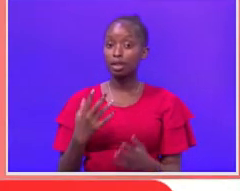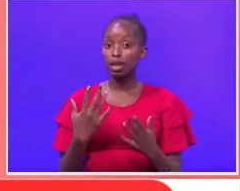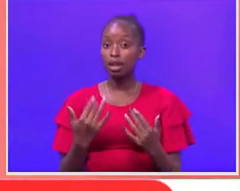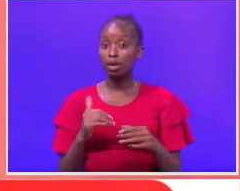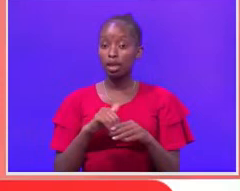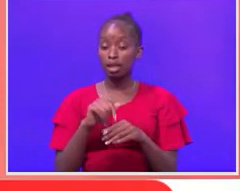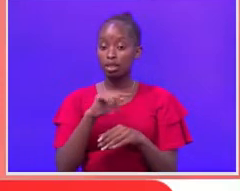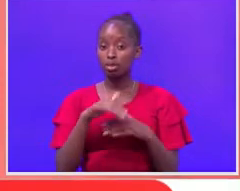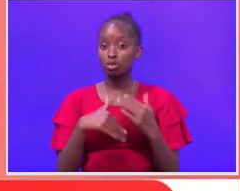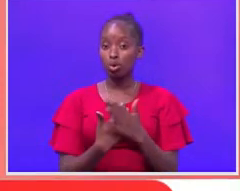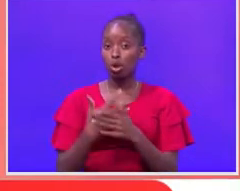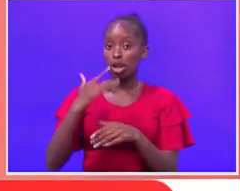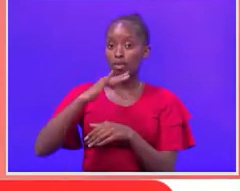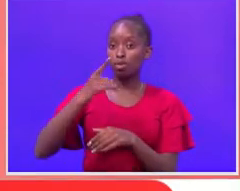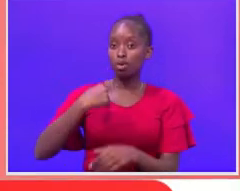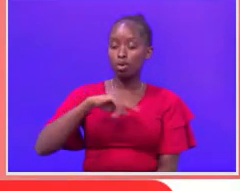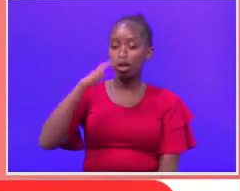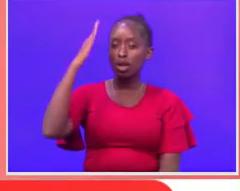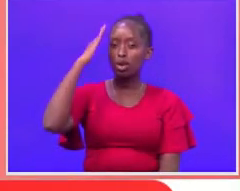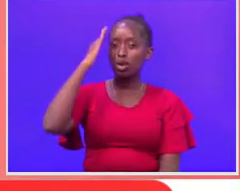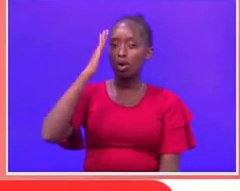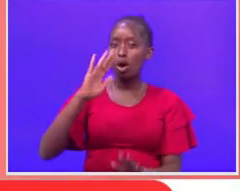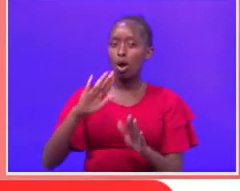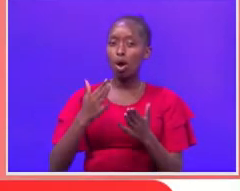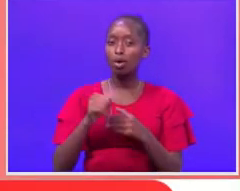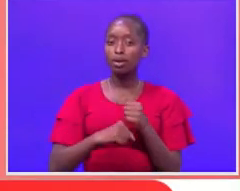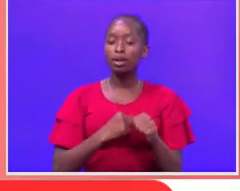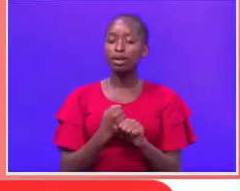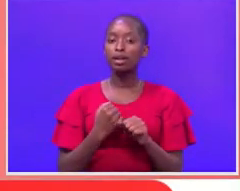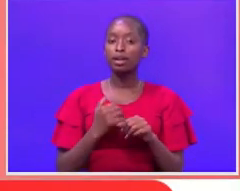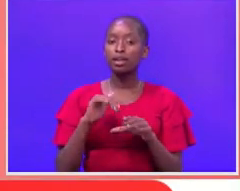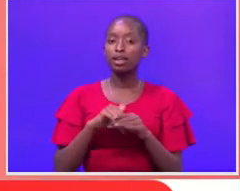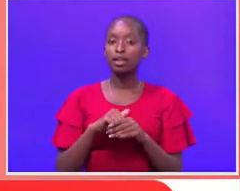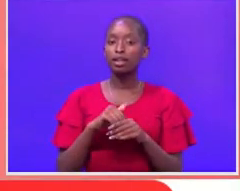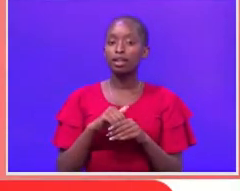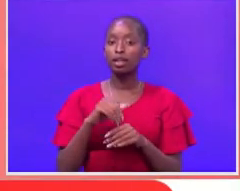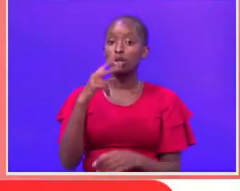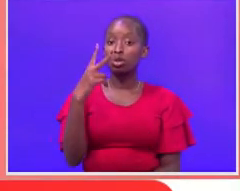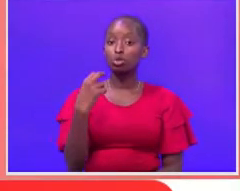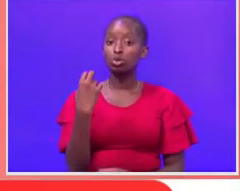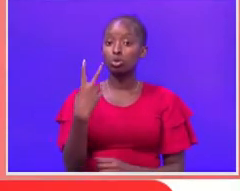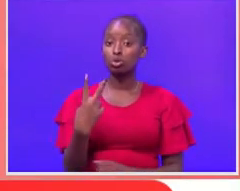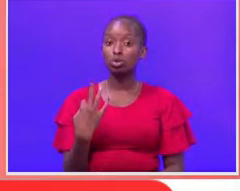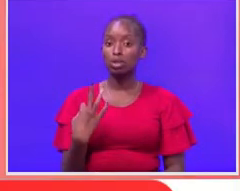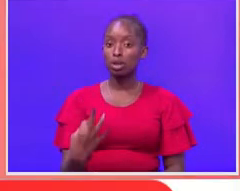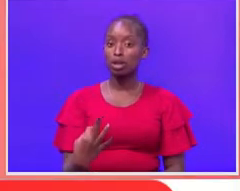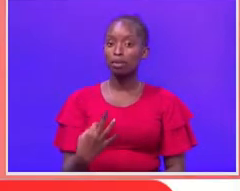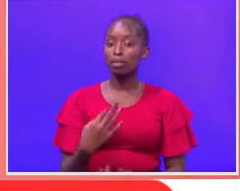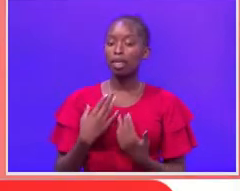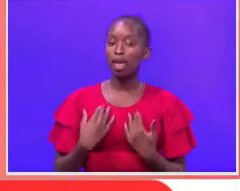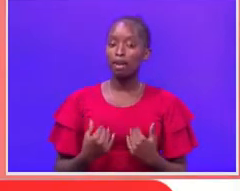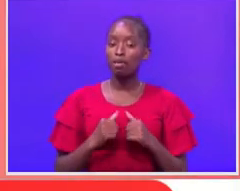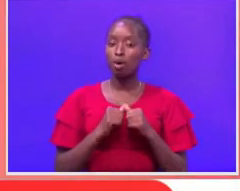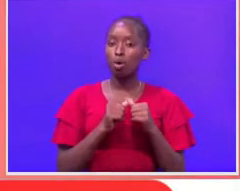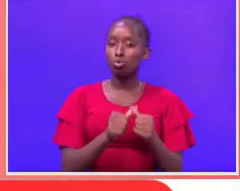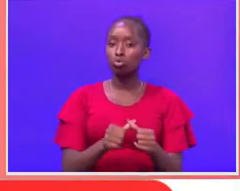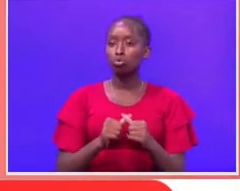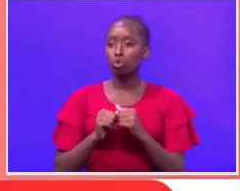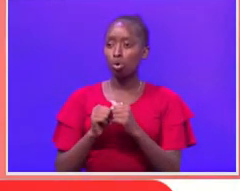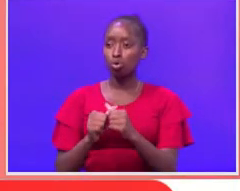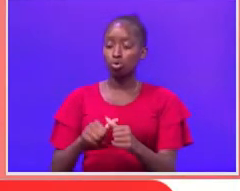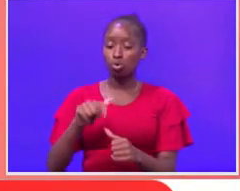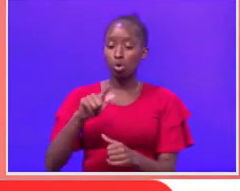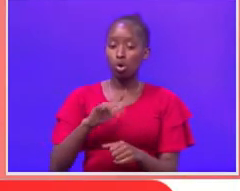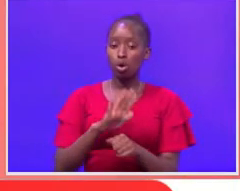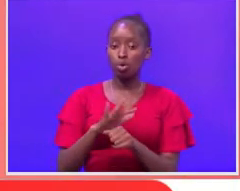FX, we know the kind of year we had, 2023. There was continuous